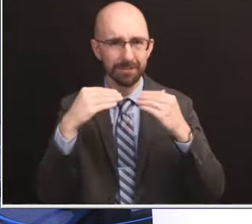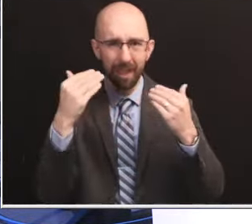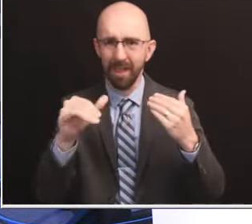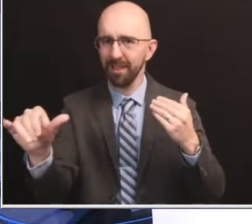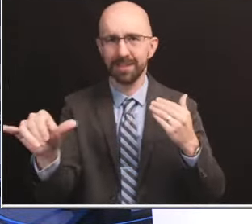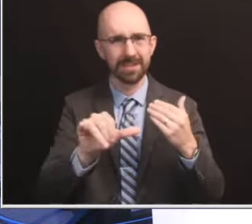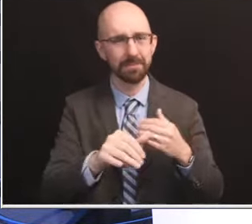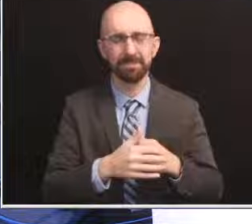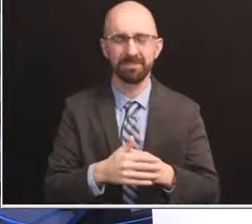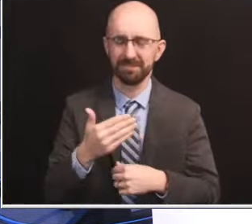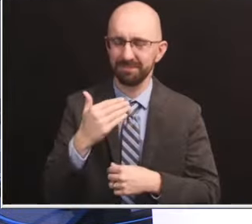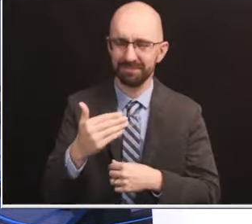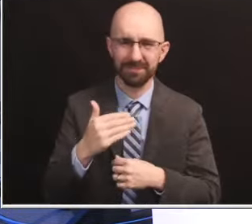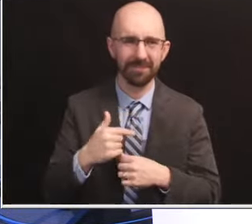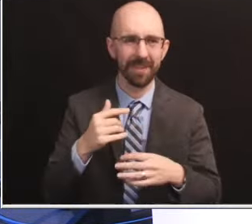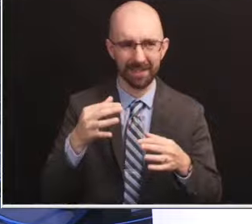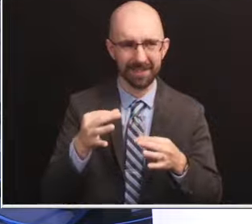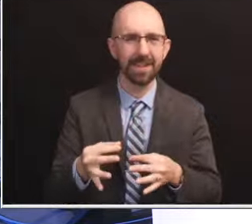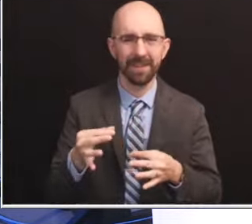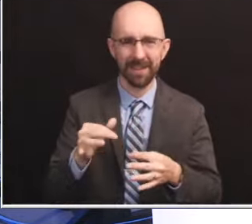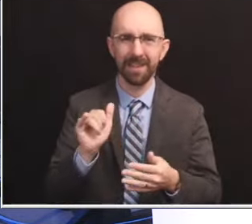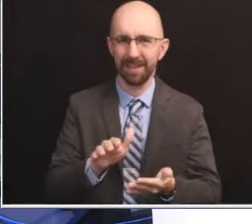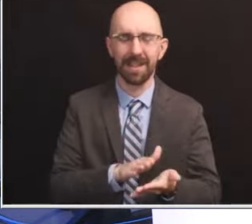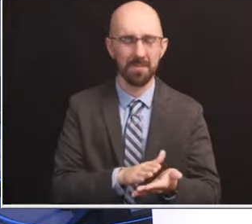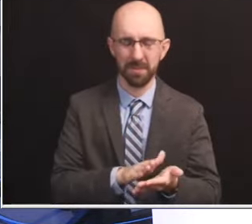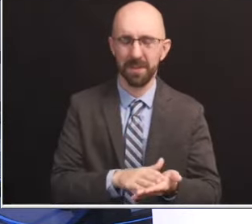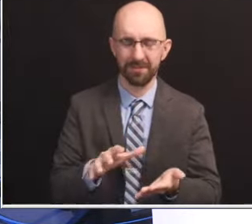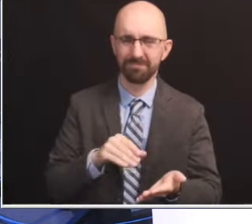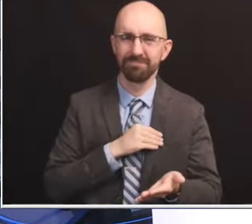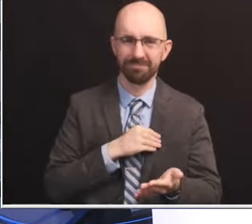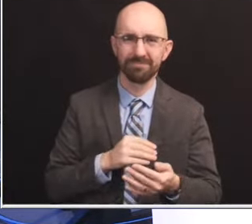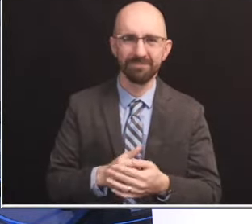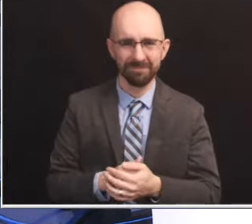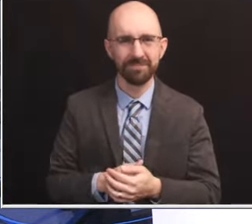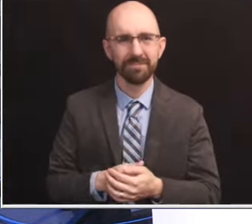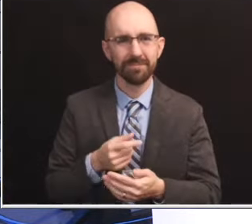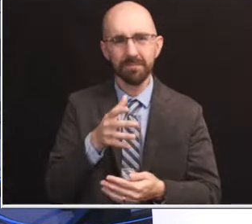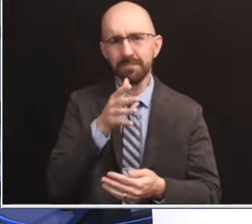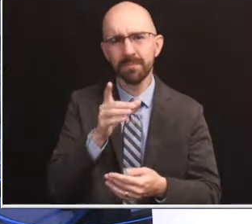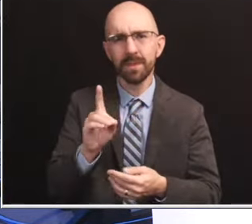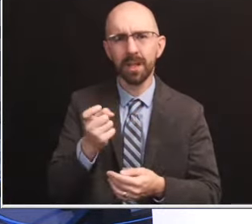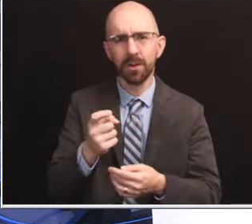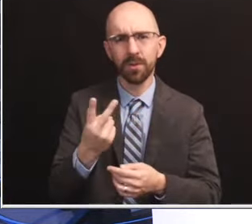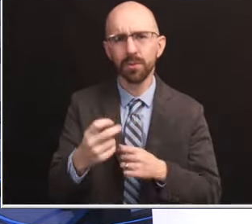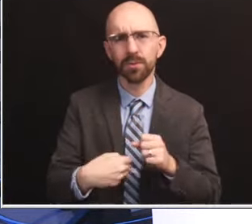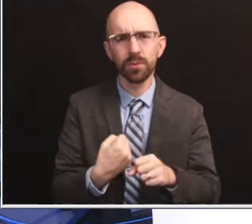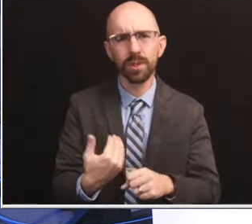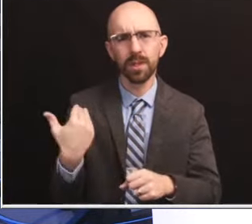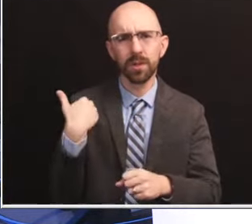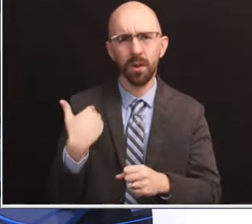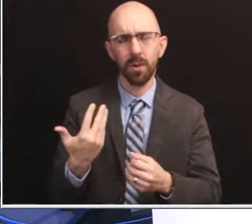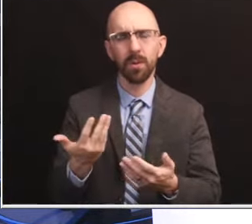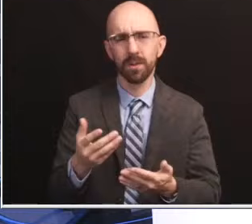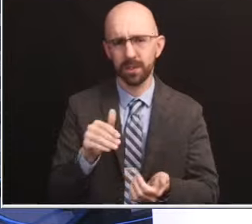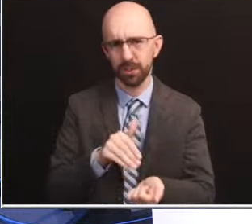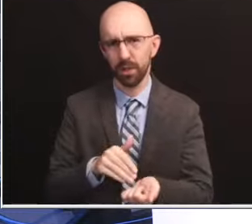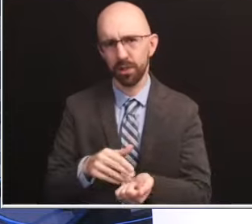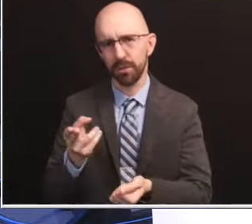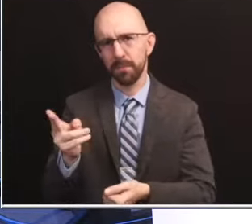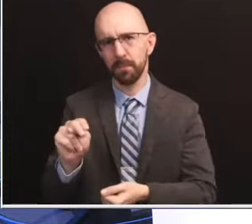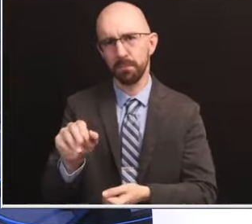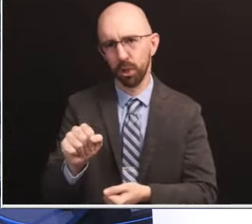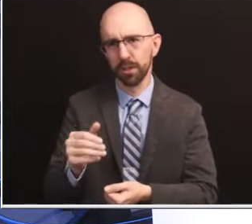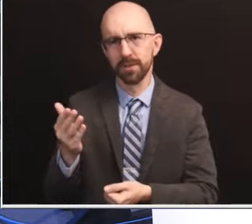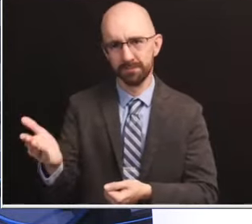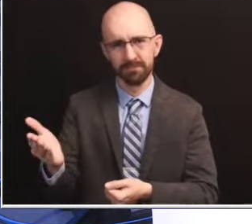I definitely take that as a compliment. It's nice when people can say that. Your mom's diagnosis was 2 years ago. Dr. Burns, your